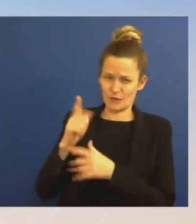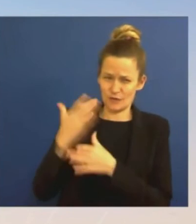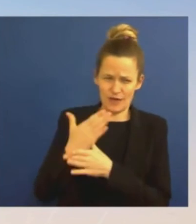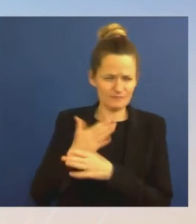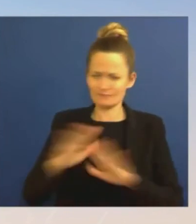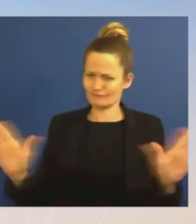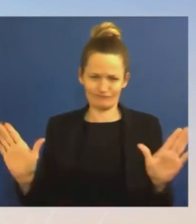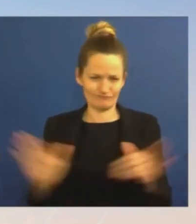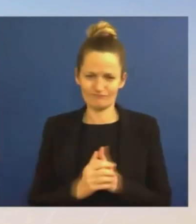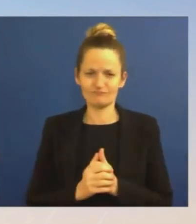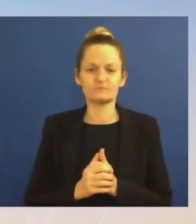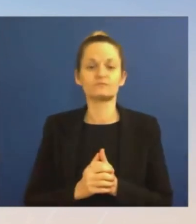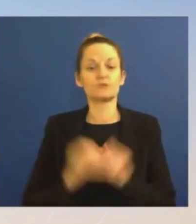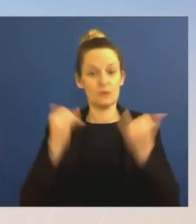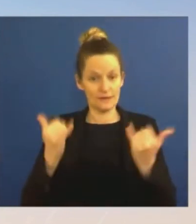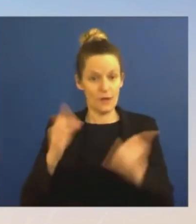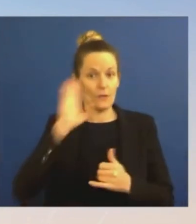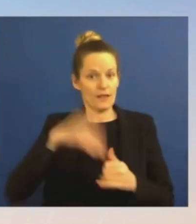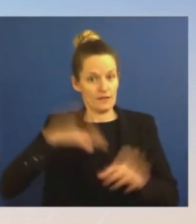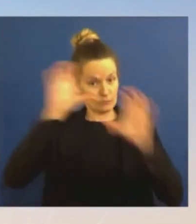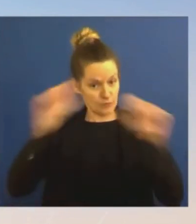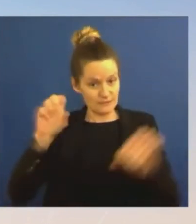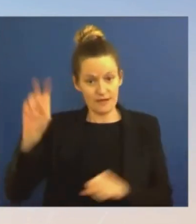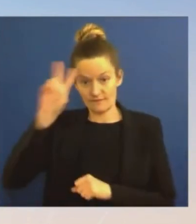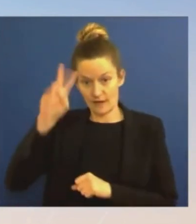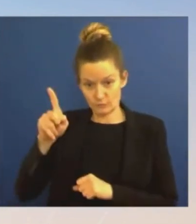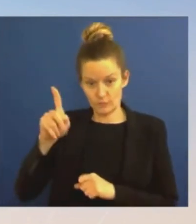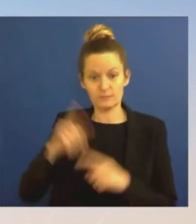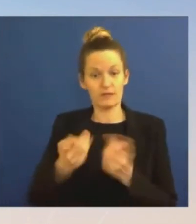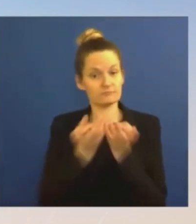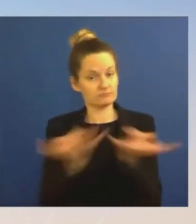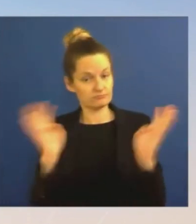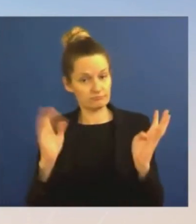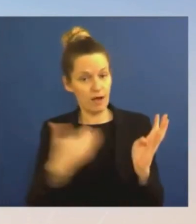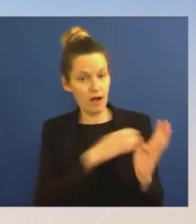attendance today, Representatives Bustos and Representative Griffith, and Senator Gillibrand and Senator Graham.